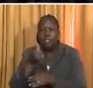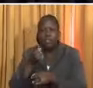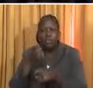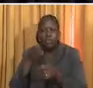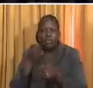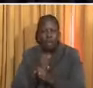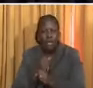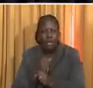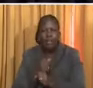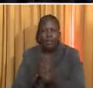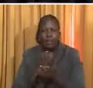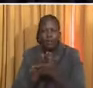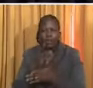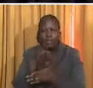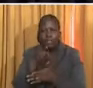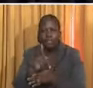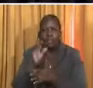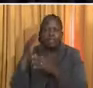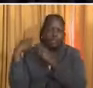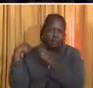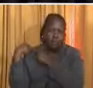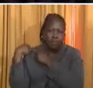the bill are